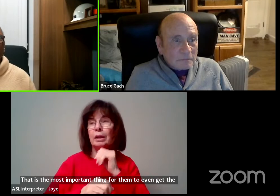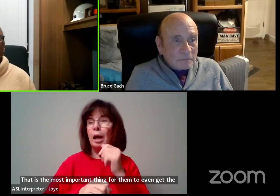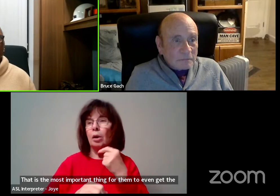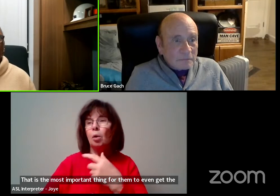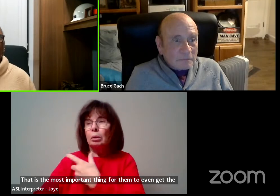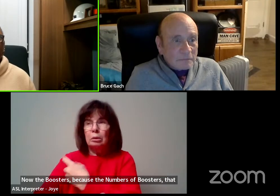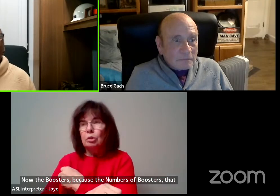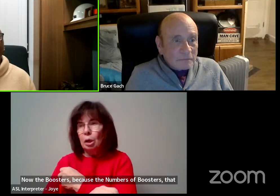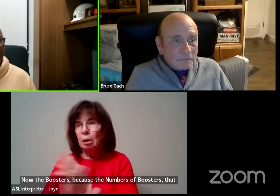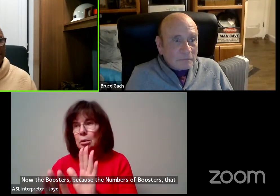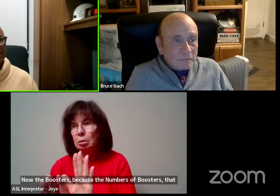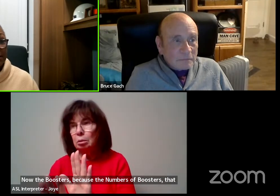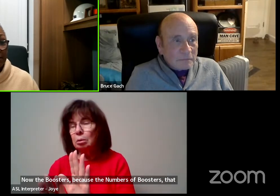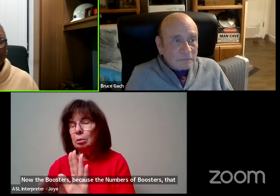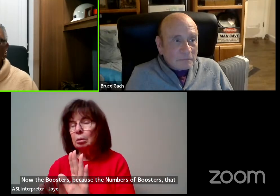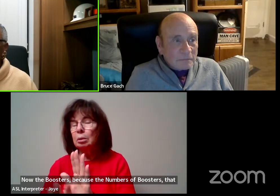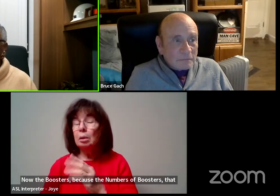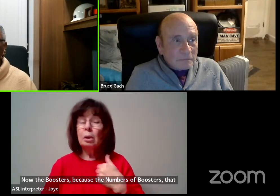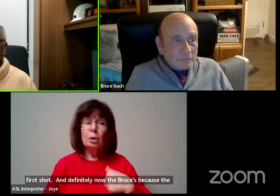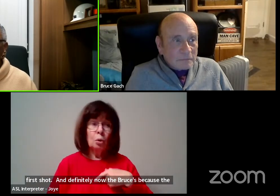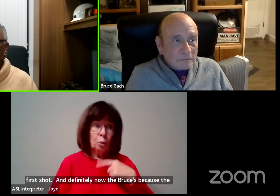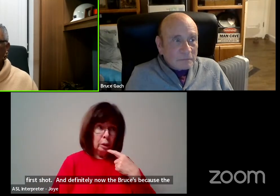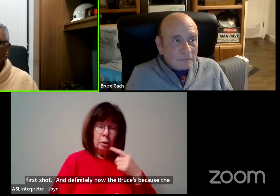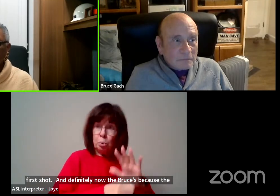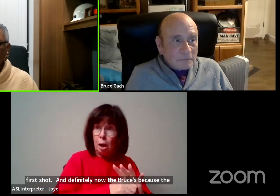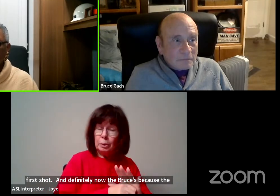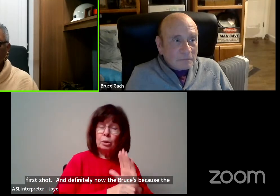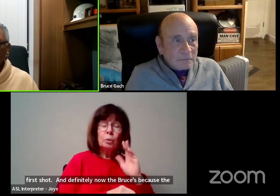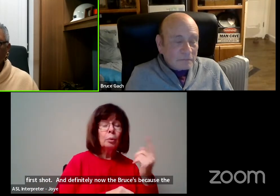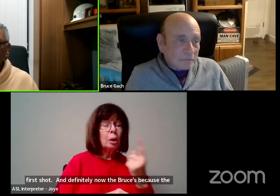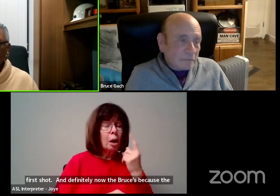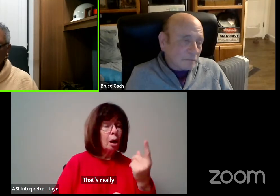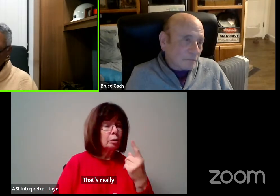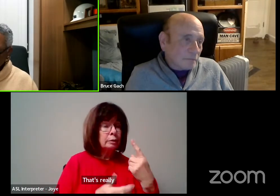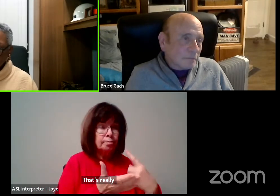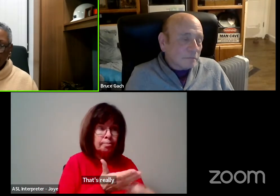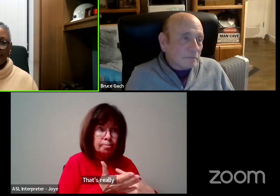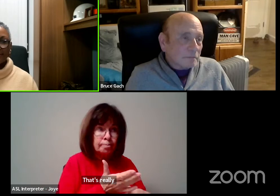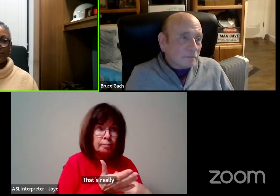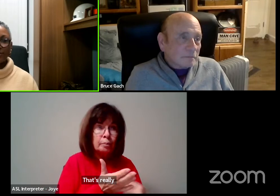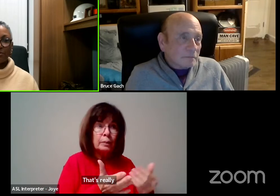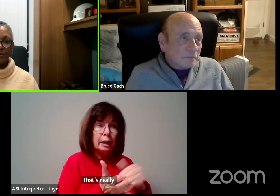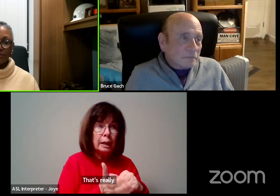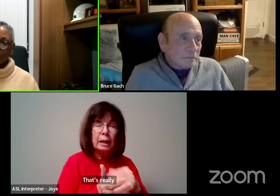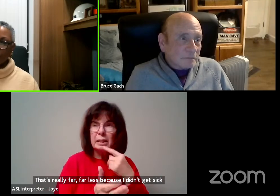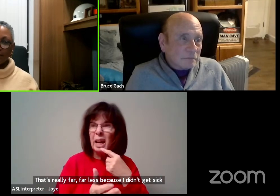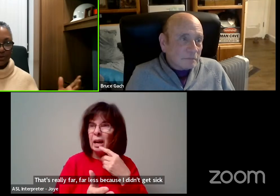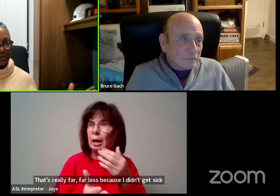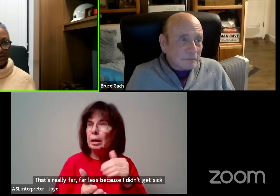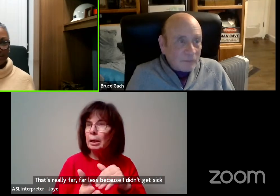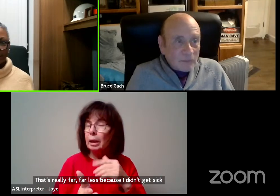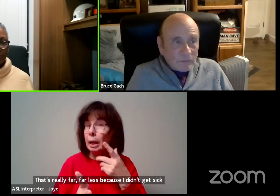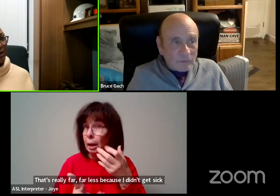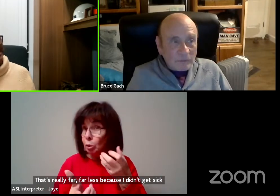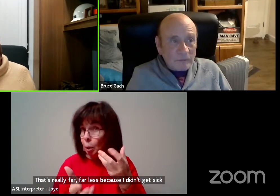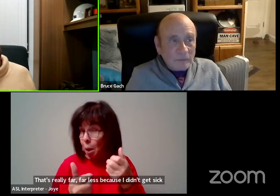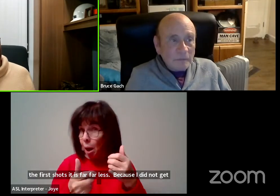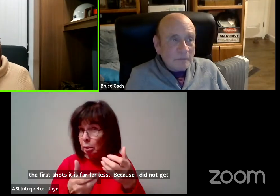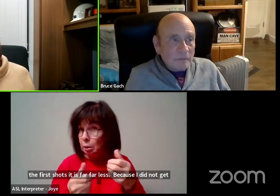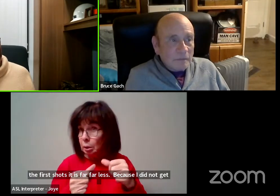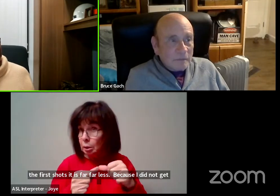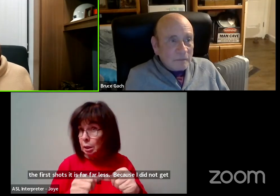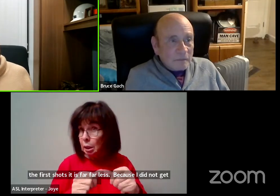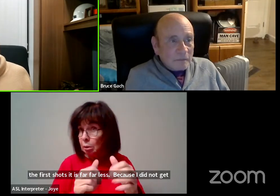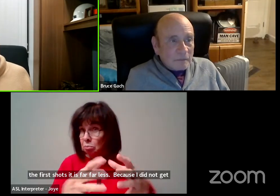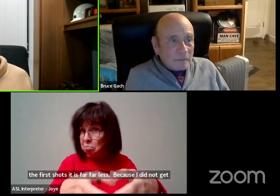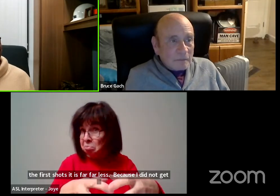And we promised that we would always revisit and say, okay, do we want to stay